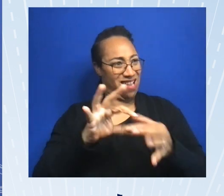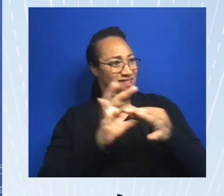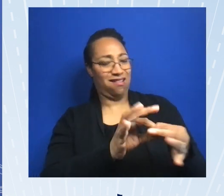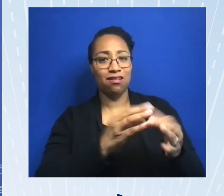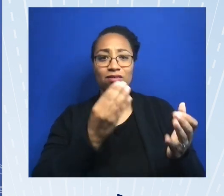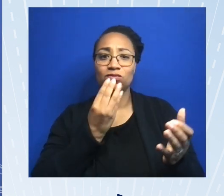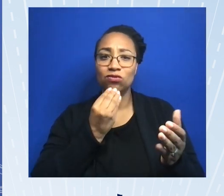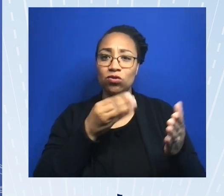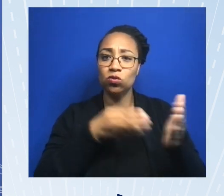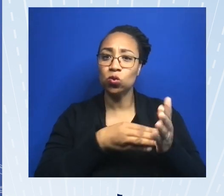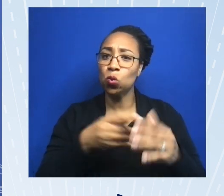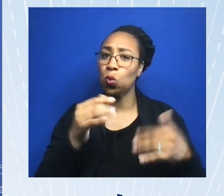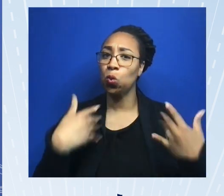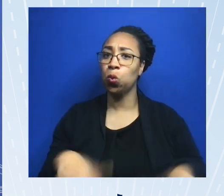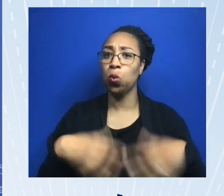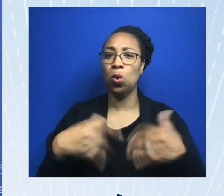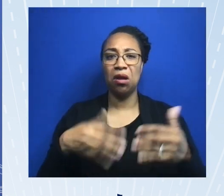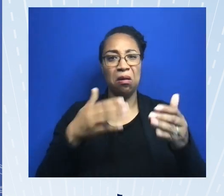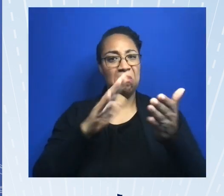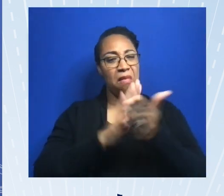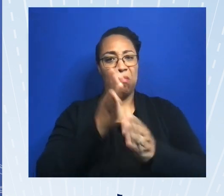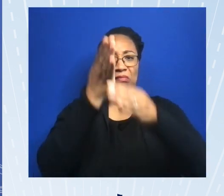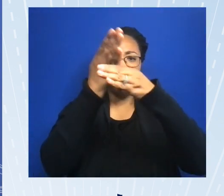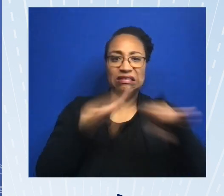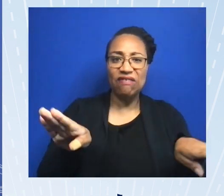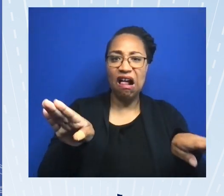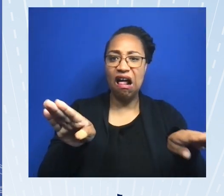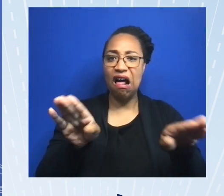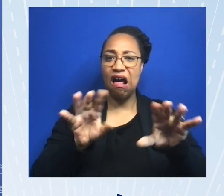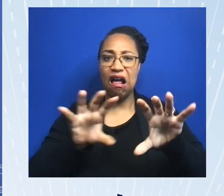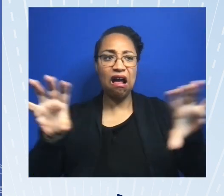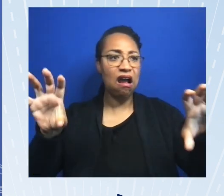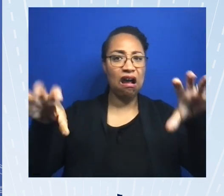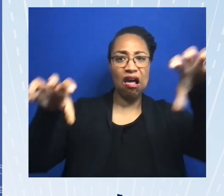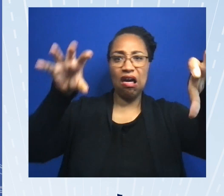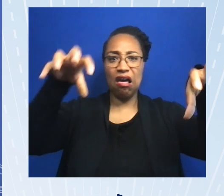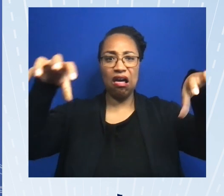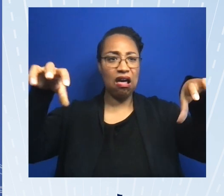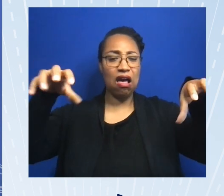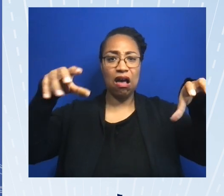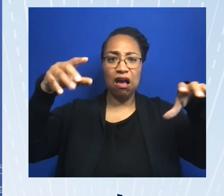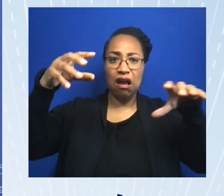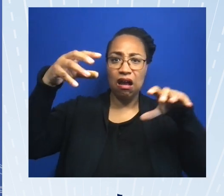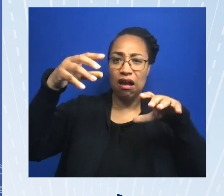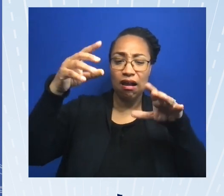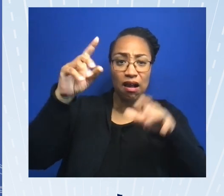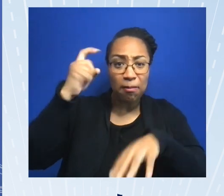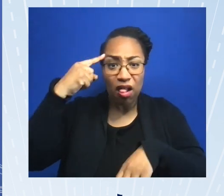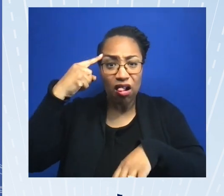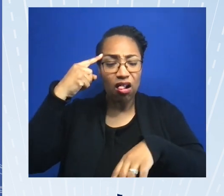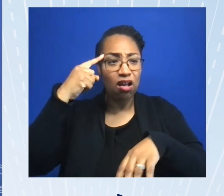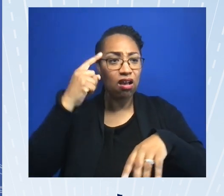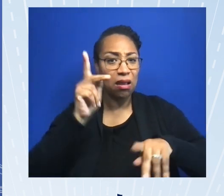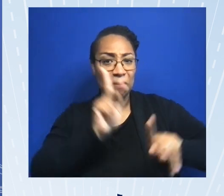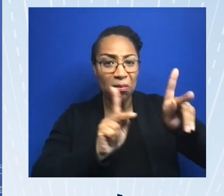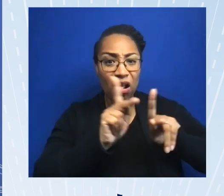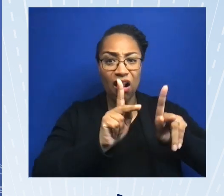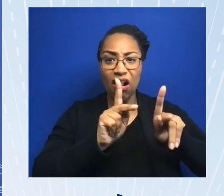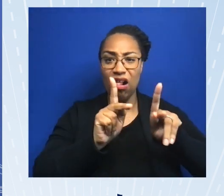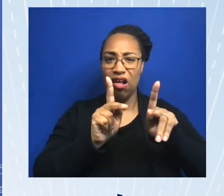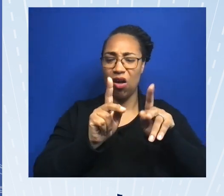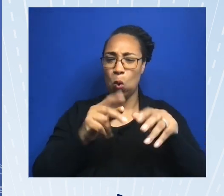another. It threatens our democracy while undermining our American values of freedom, community,